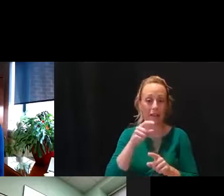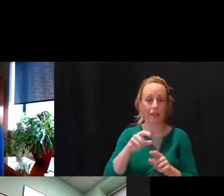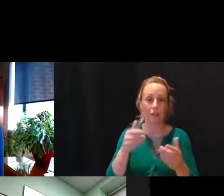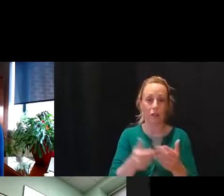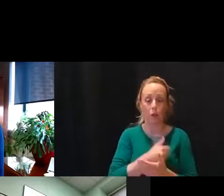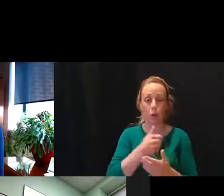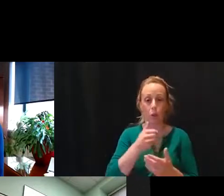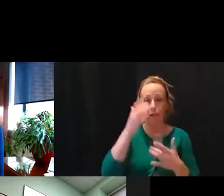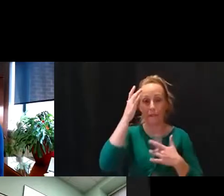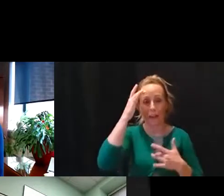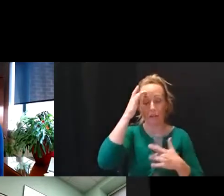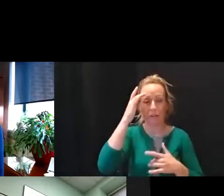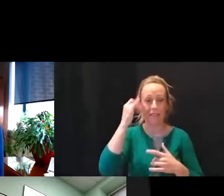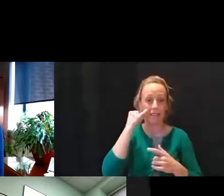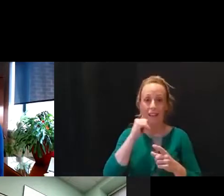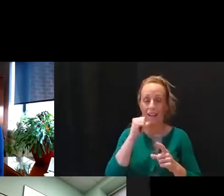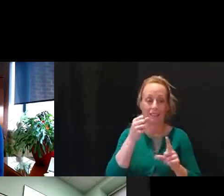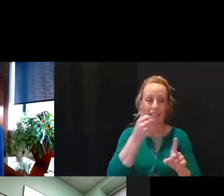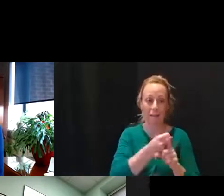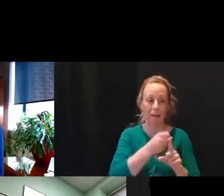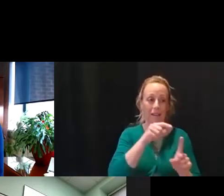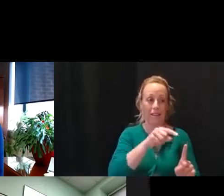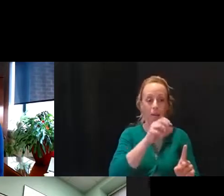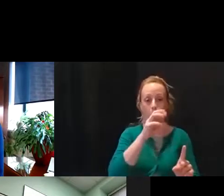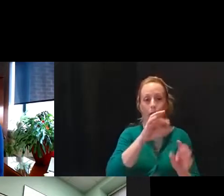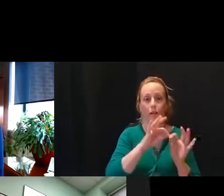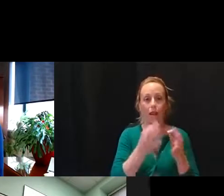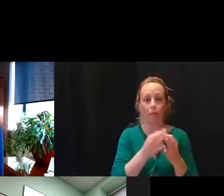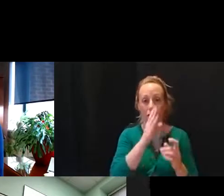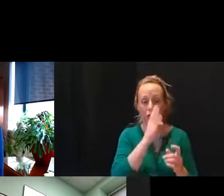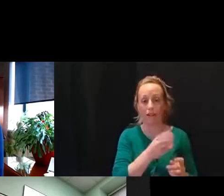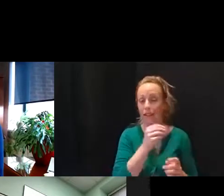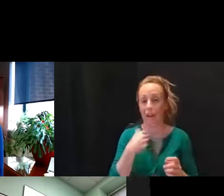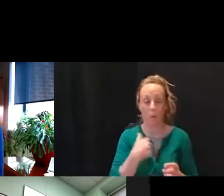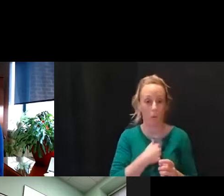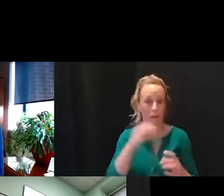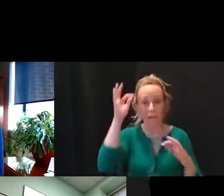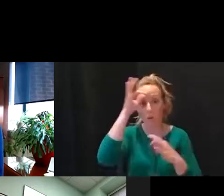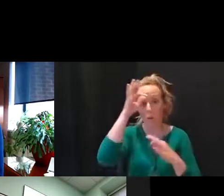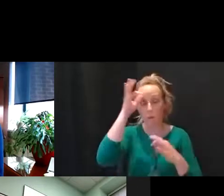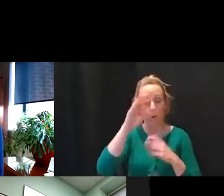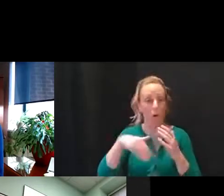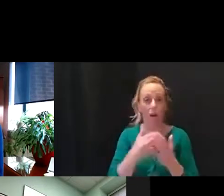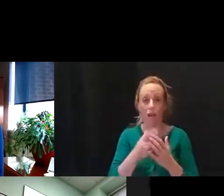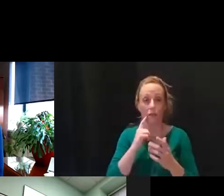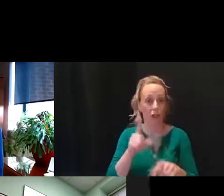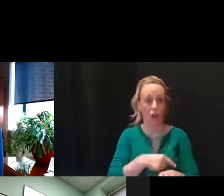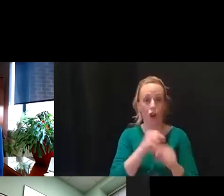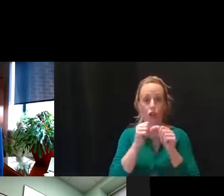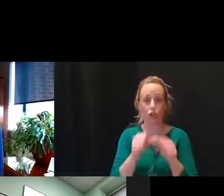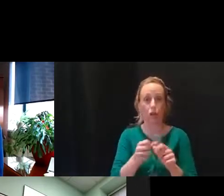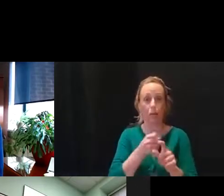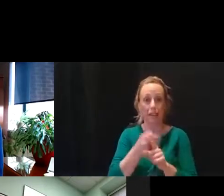virus when it hasn't impacted them or their family directly? And we don't know all of the long-term impacts for those